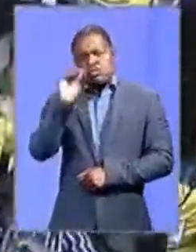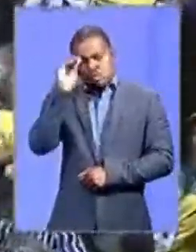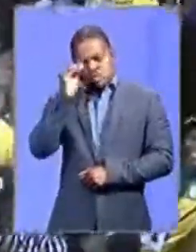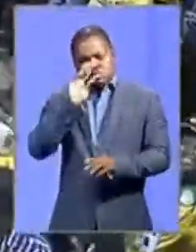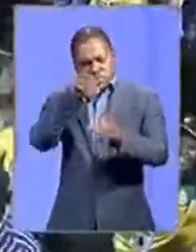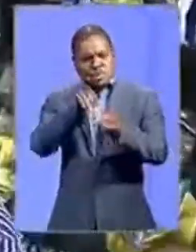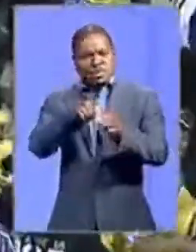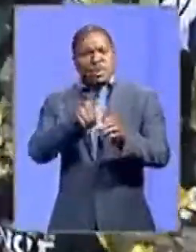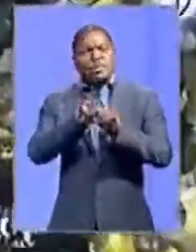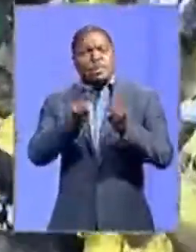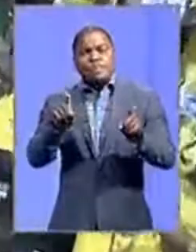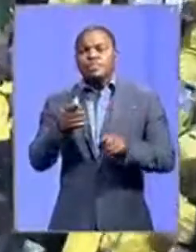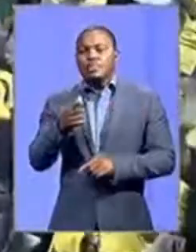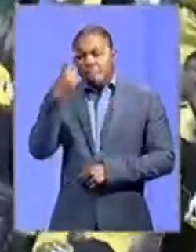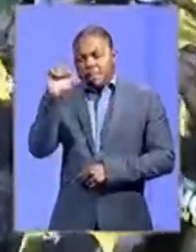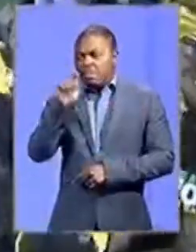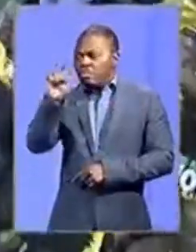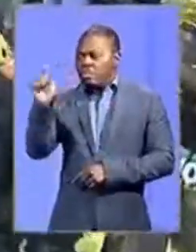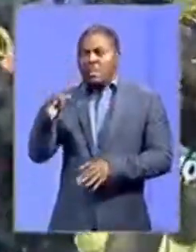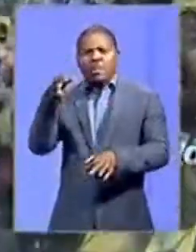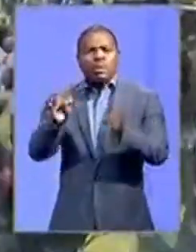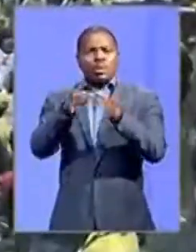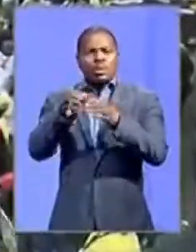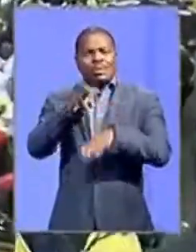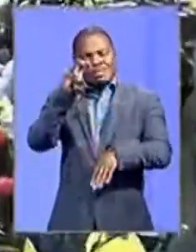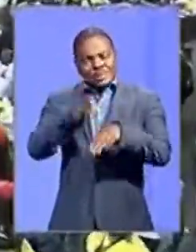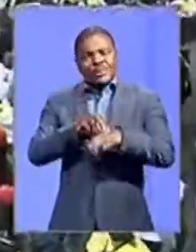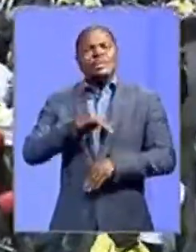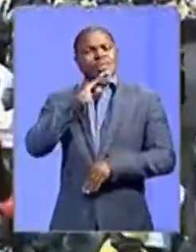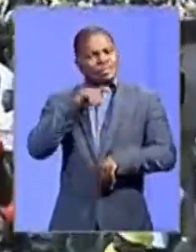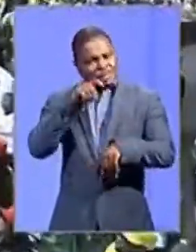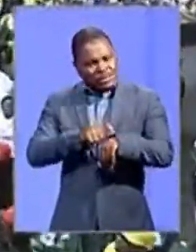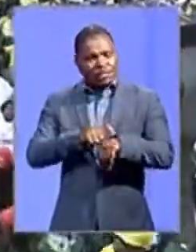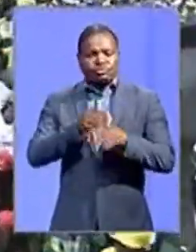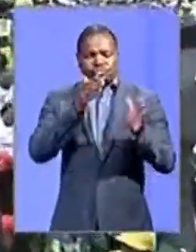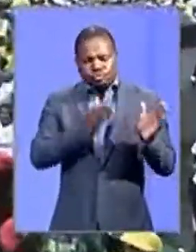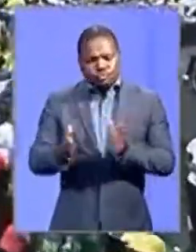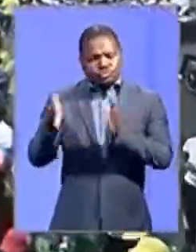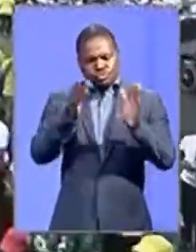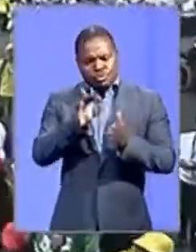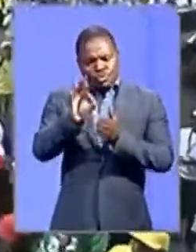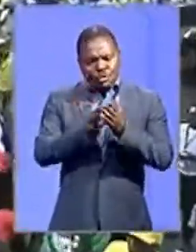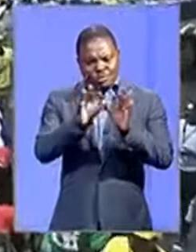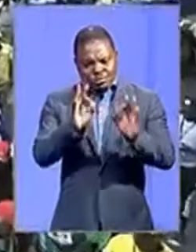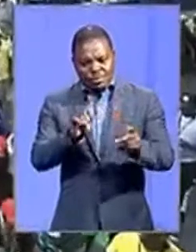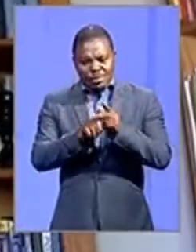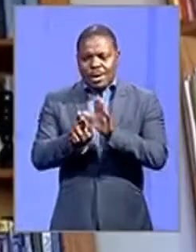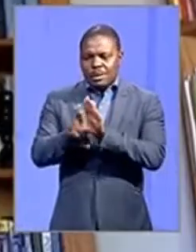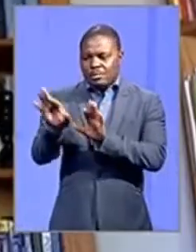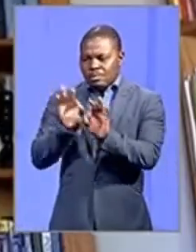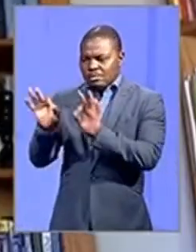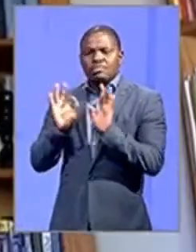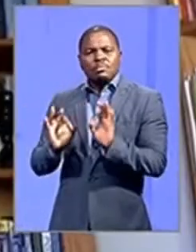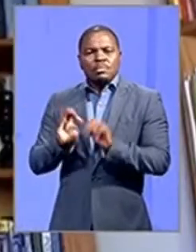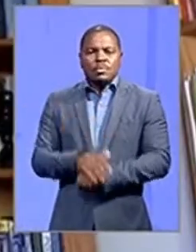dumela gore makoko a dipolotiki a tshwanetse go nna le nako e e lekaneng ya go ipaakanyetsa ditlhopho sentle le go tlhopha baemedi. We